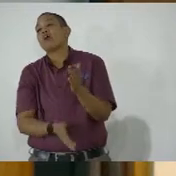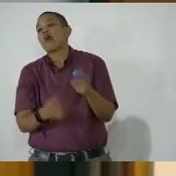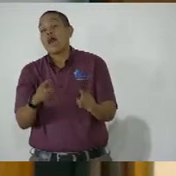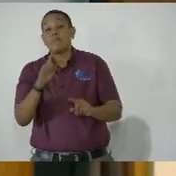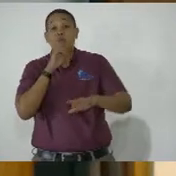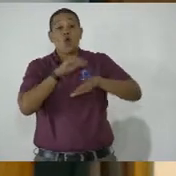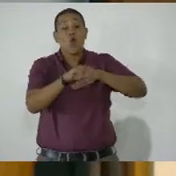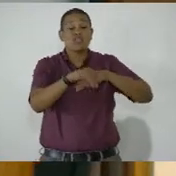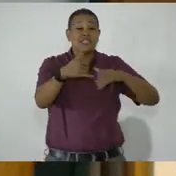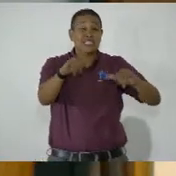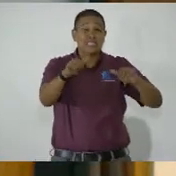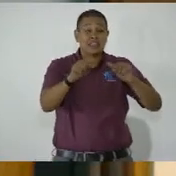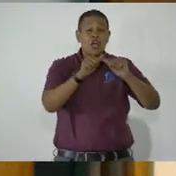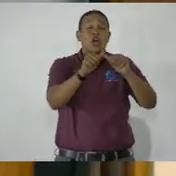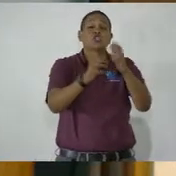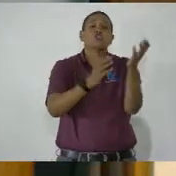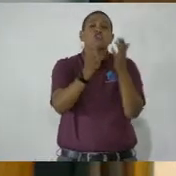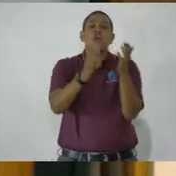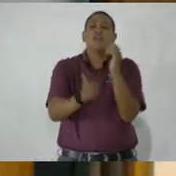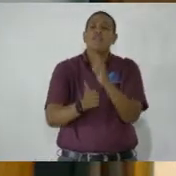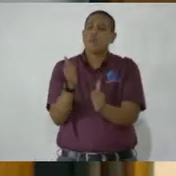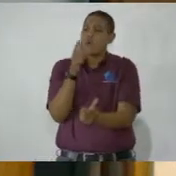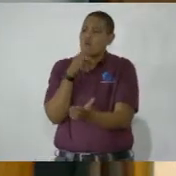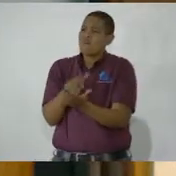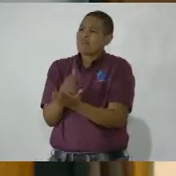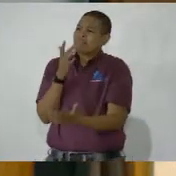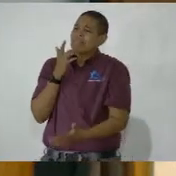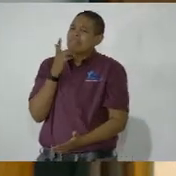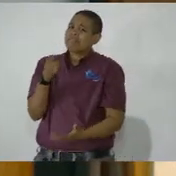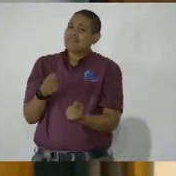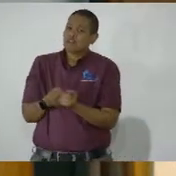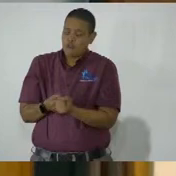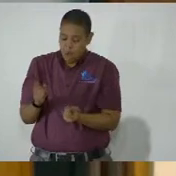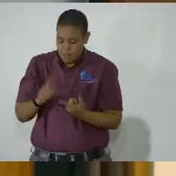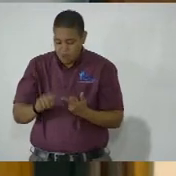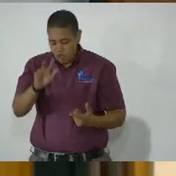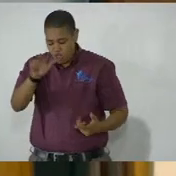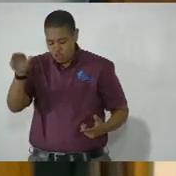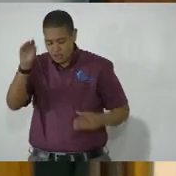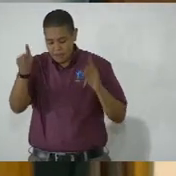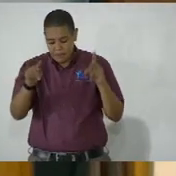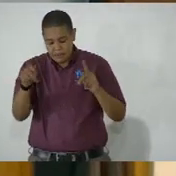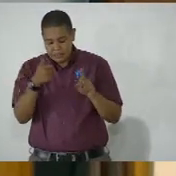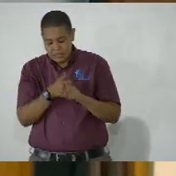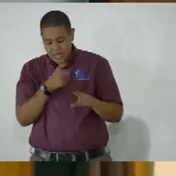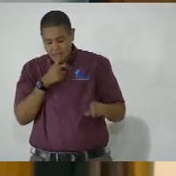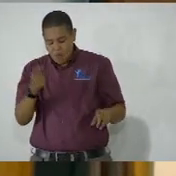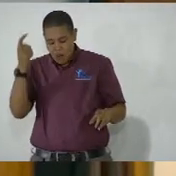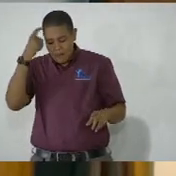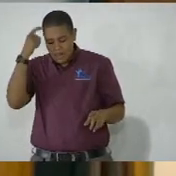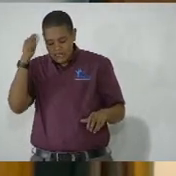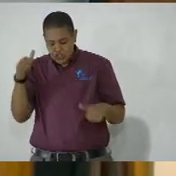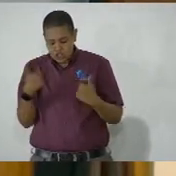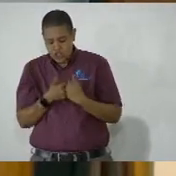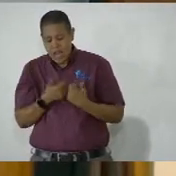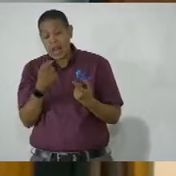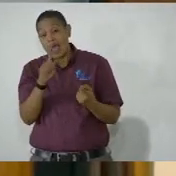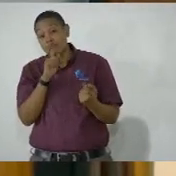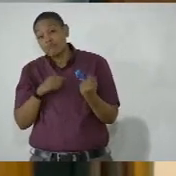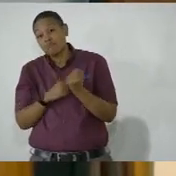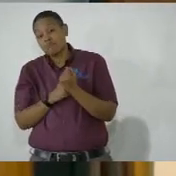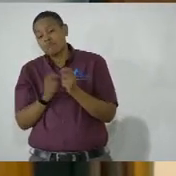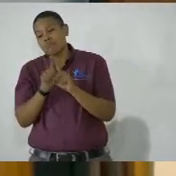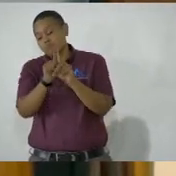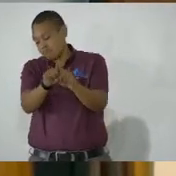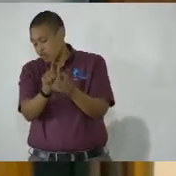Council continues to serve the most vulnerable, and 33 persons who were deemed mentally challenged were assigned